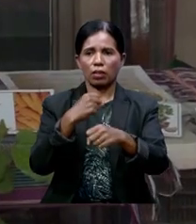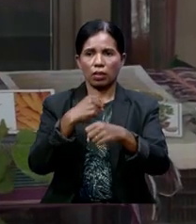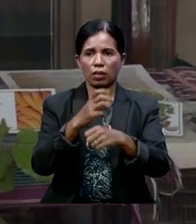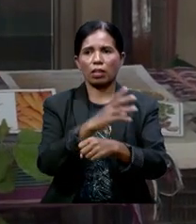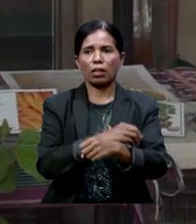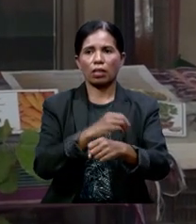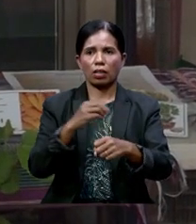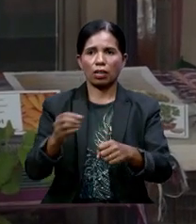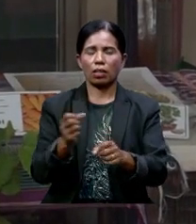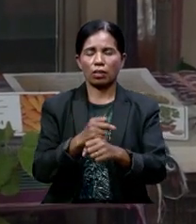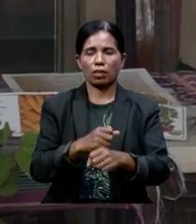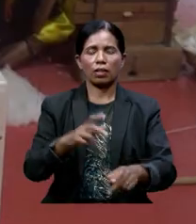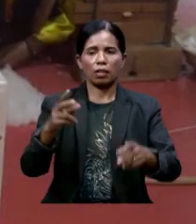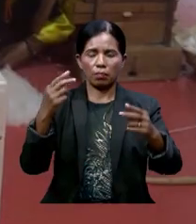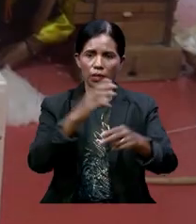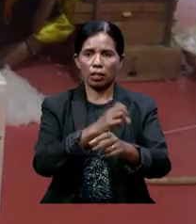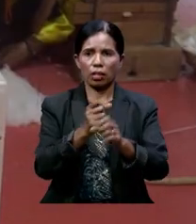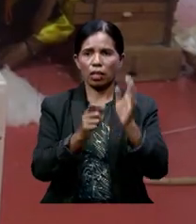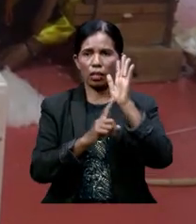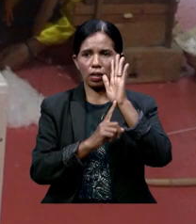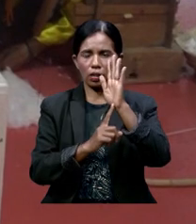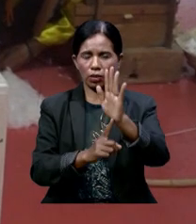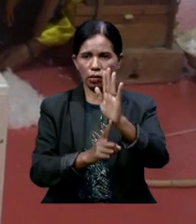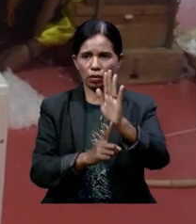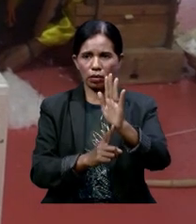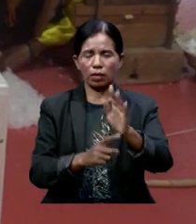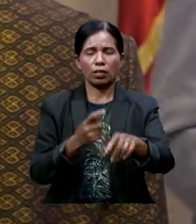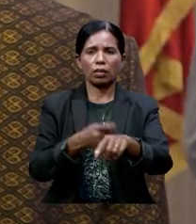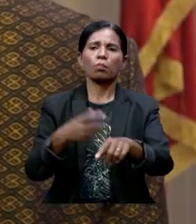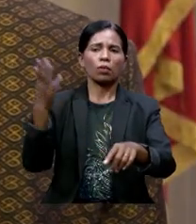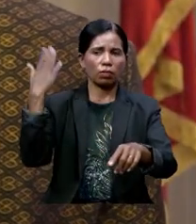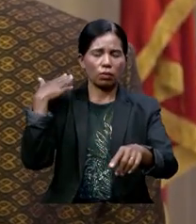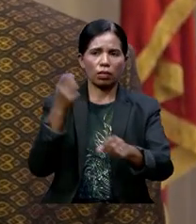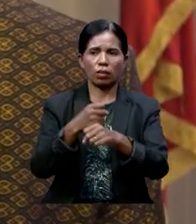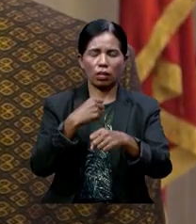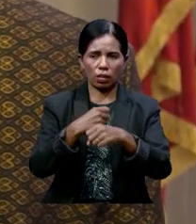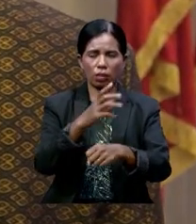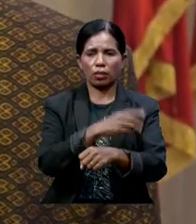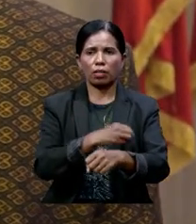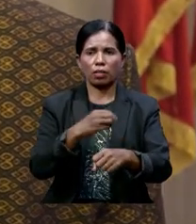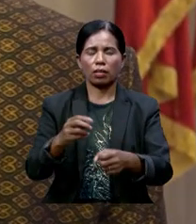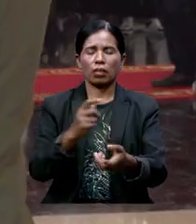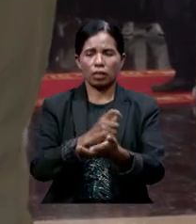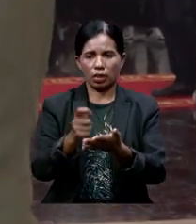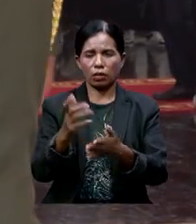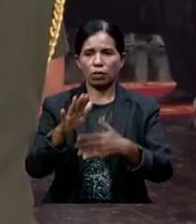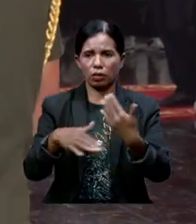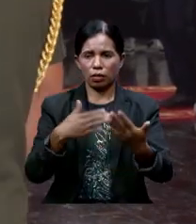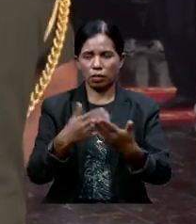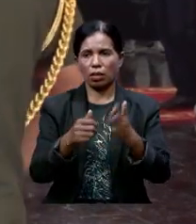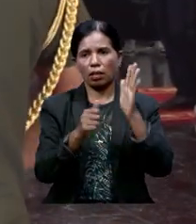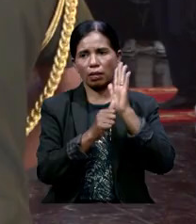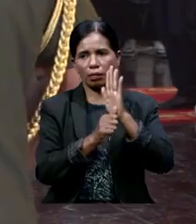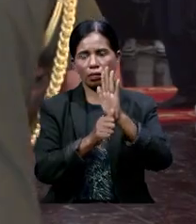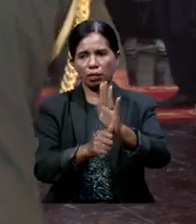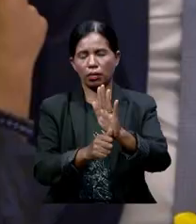etnográfica, no artística, nebe hatudu tradição antigo, costume, hábitos, no prática sira, no mos apresenta